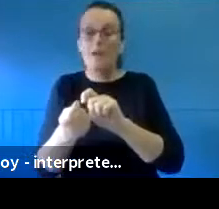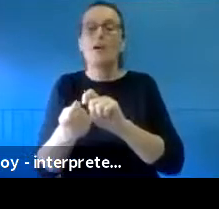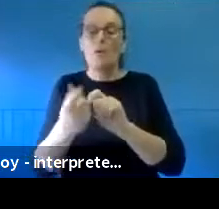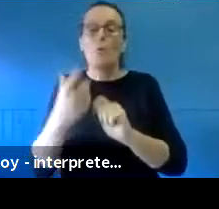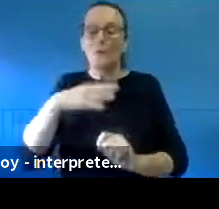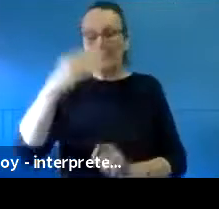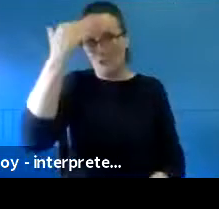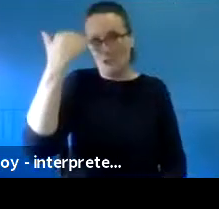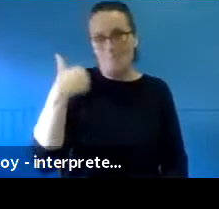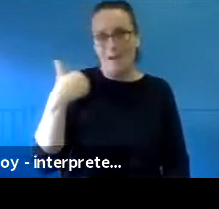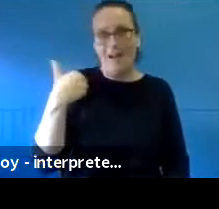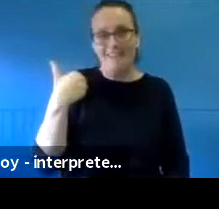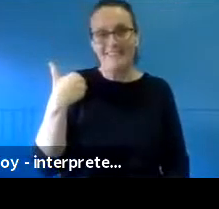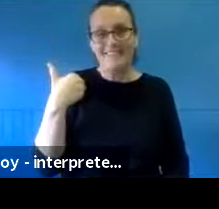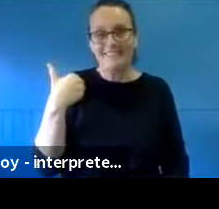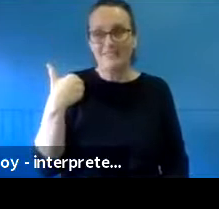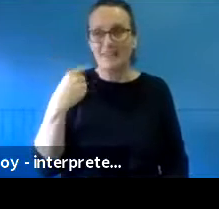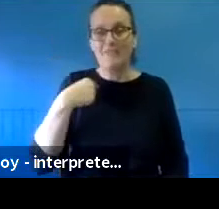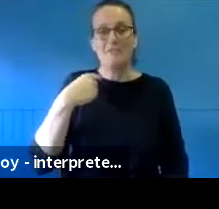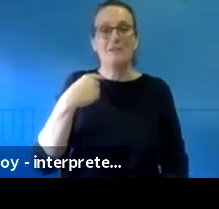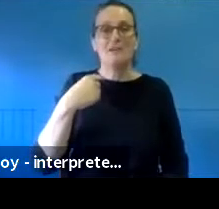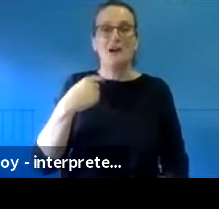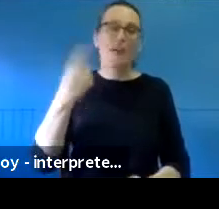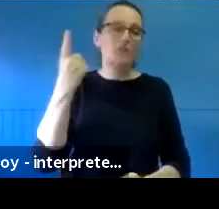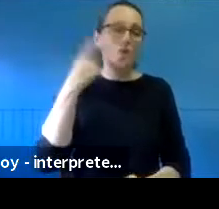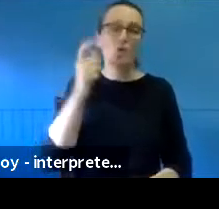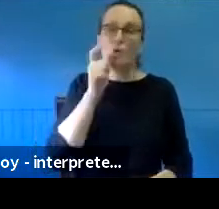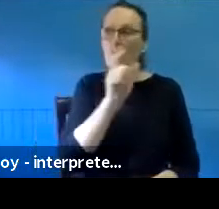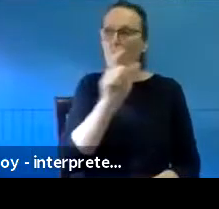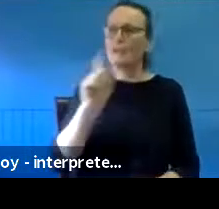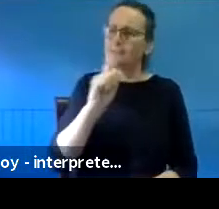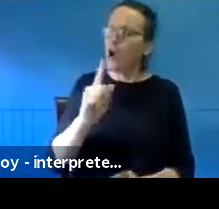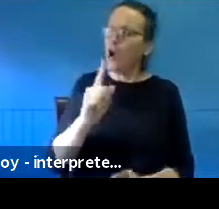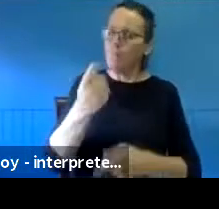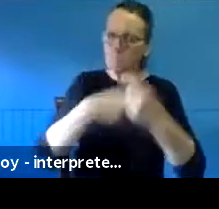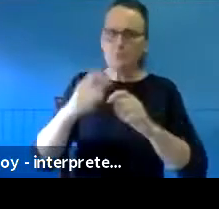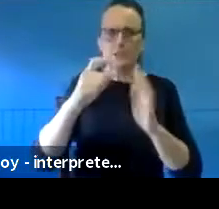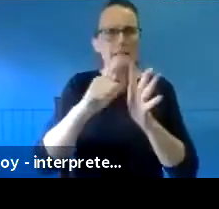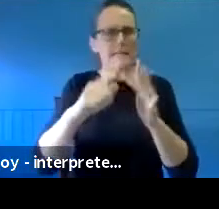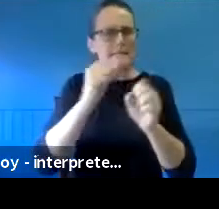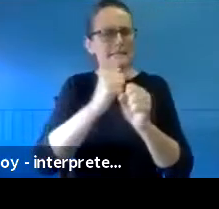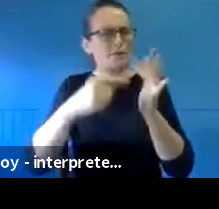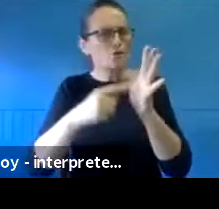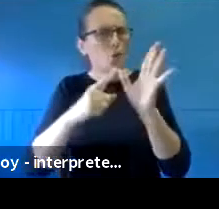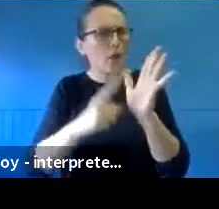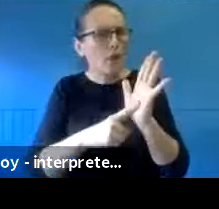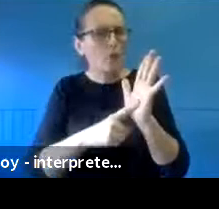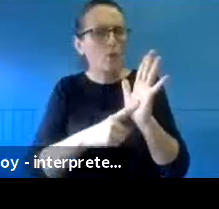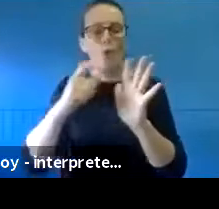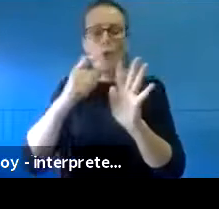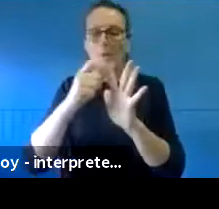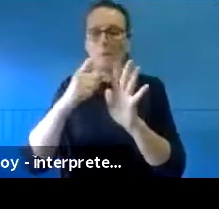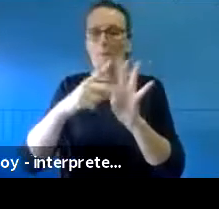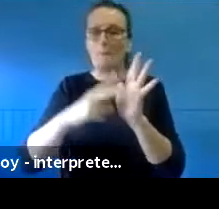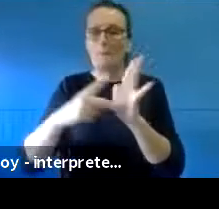ourselves about that. The number of times I've heard digitalization or going digital or what pivoting means, but then actually what it